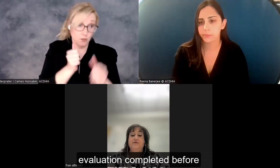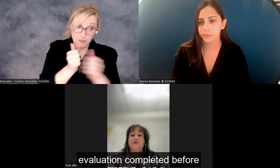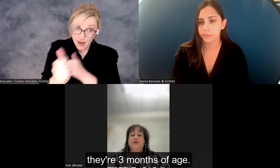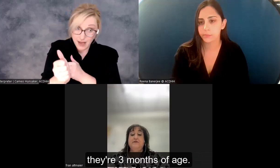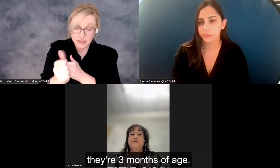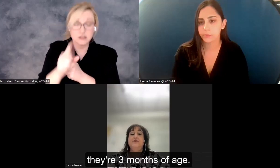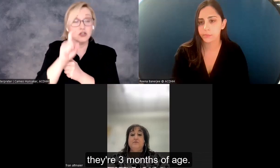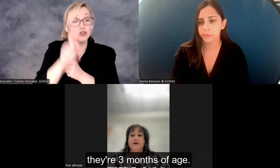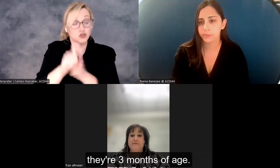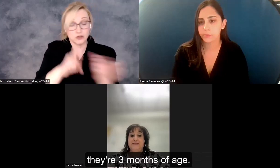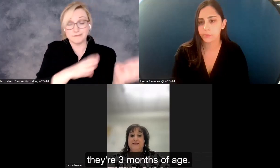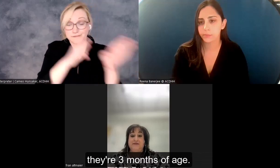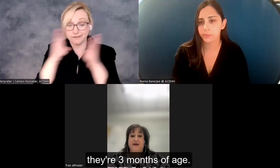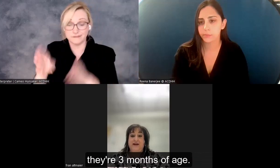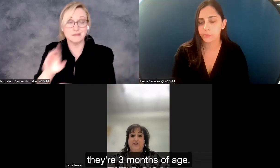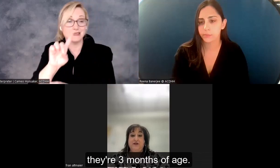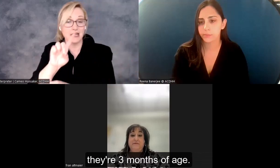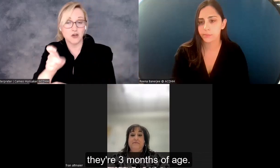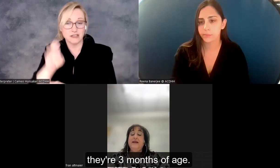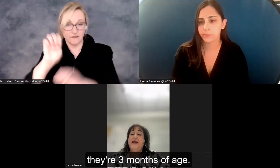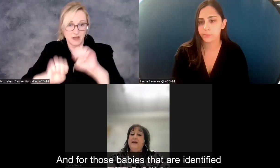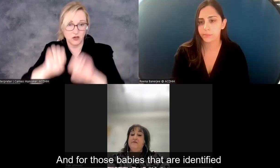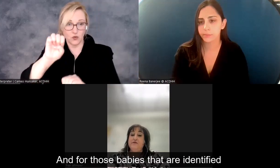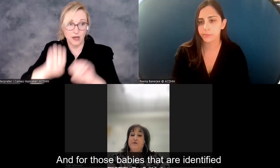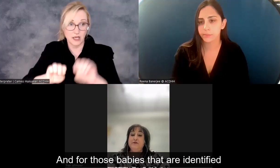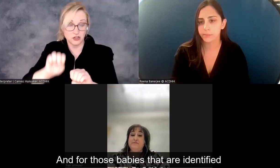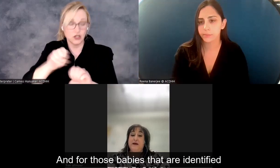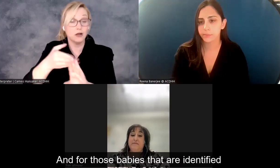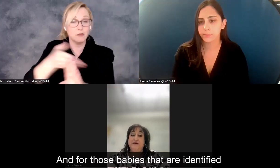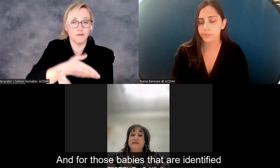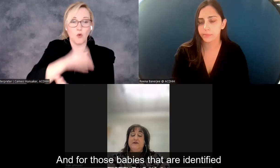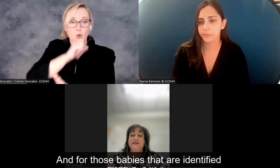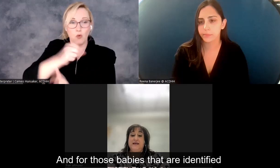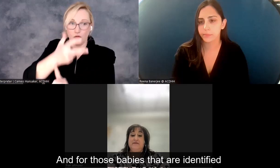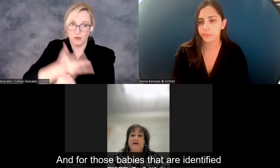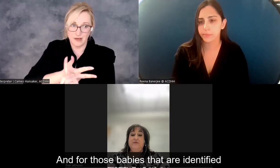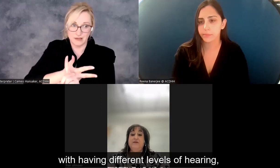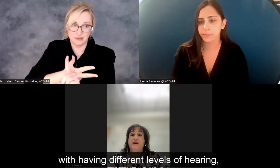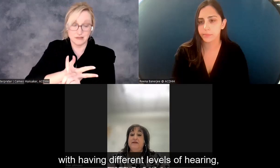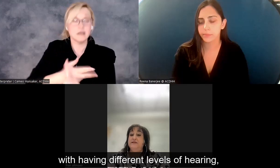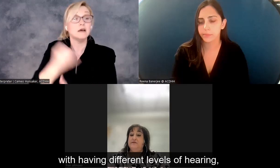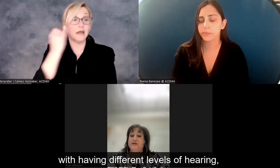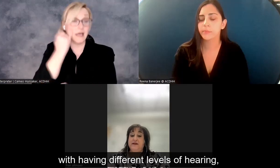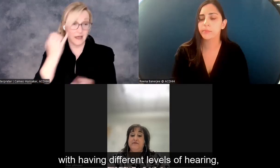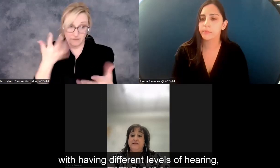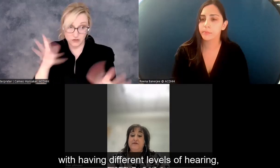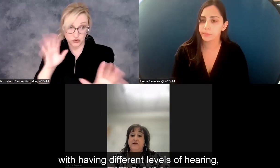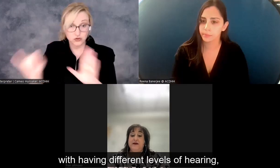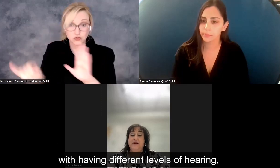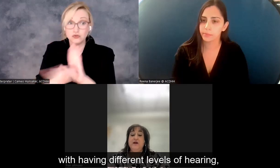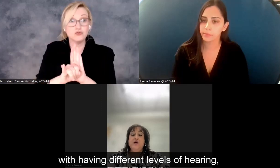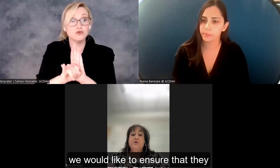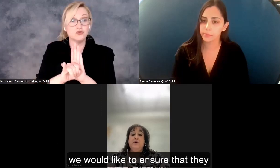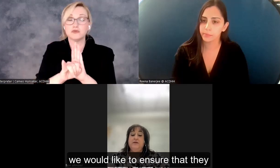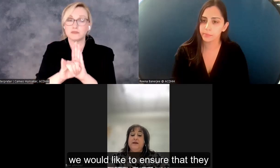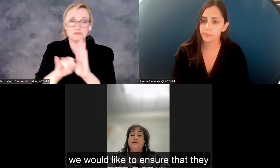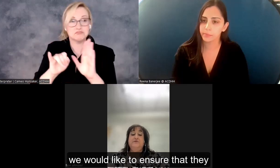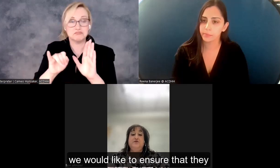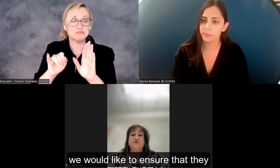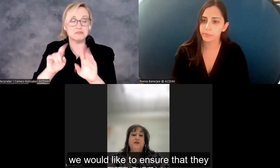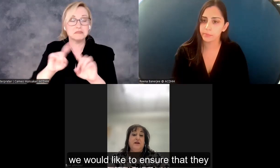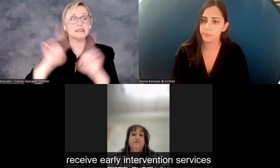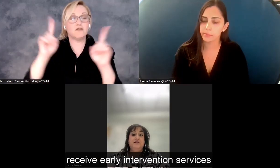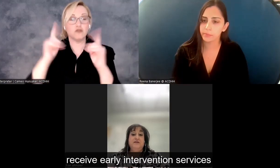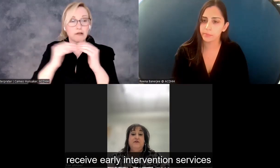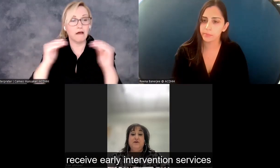completed before they're 3 months of age. And for those babies that are identified with having different levels of hearing, we would like to